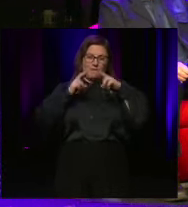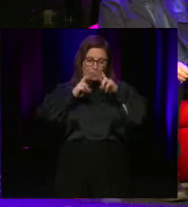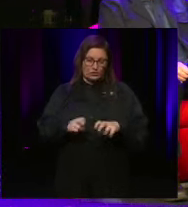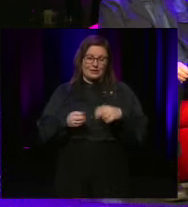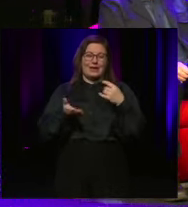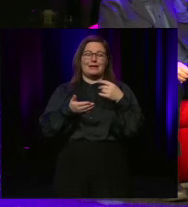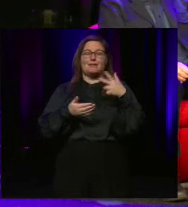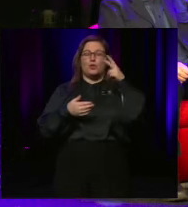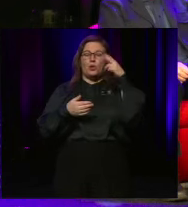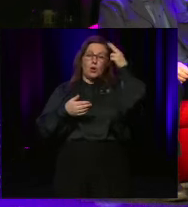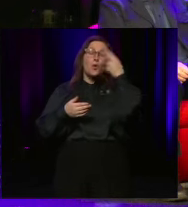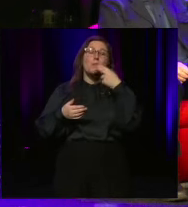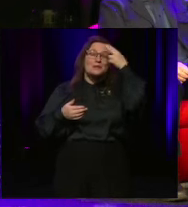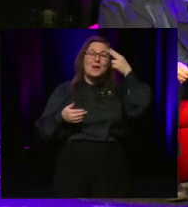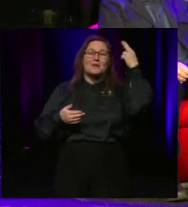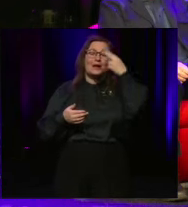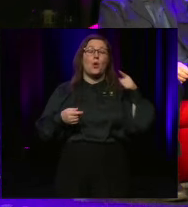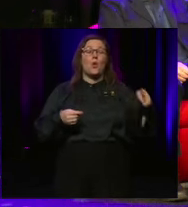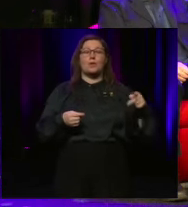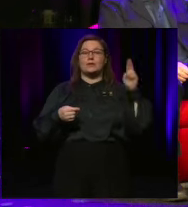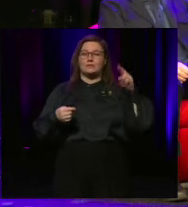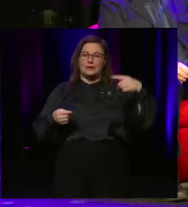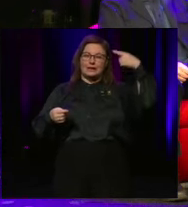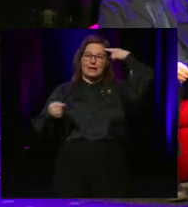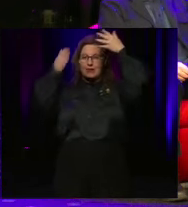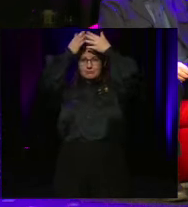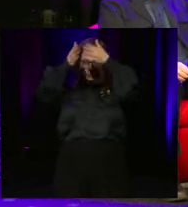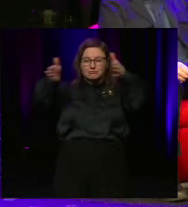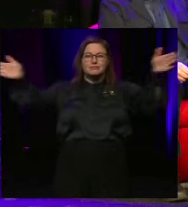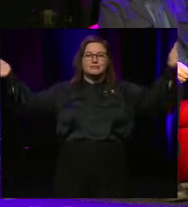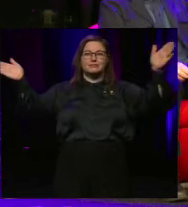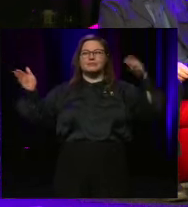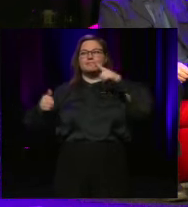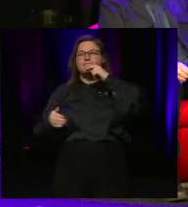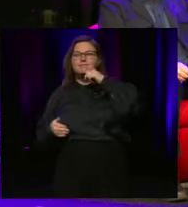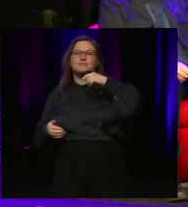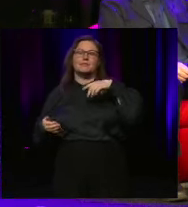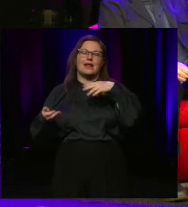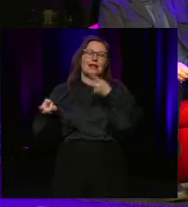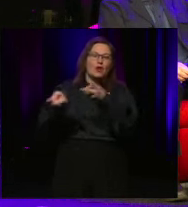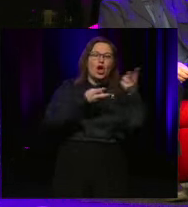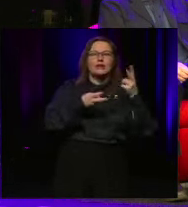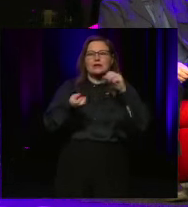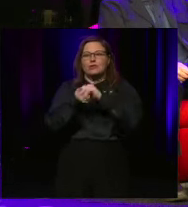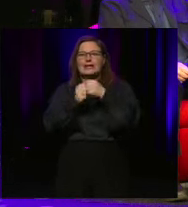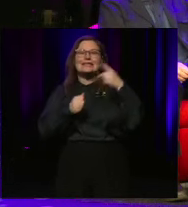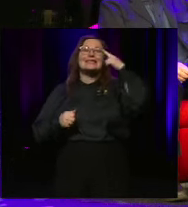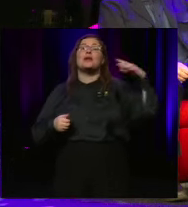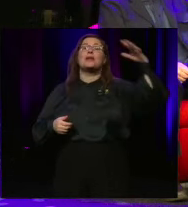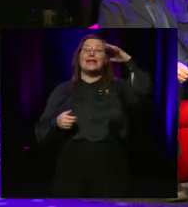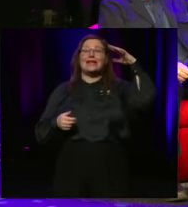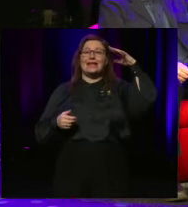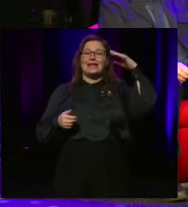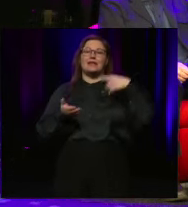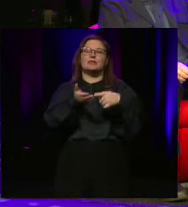most versatile thinkers we have on democratic political theory, and especially the role of